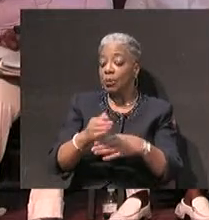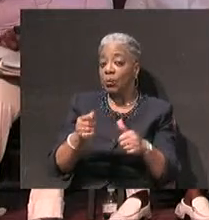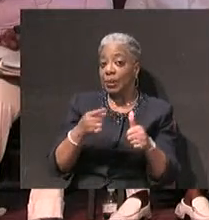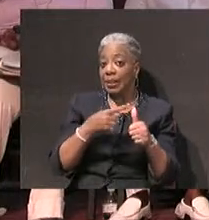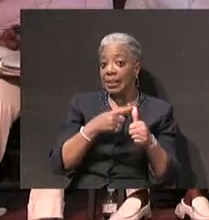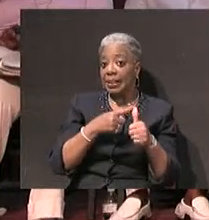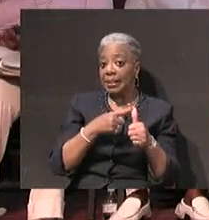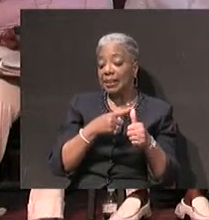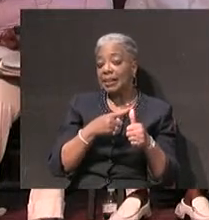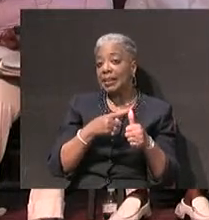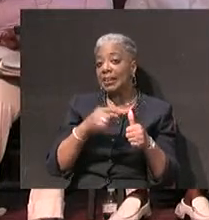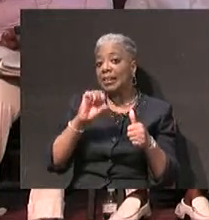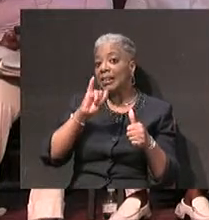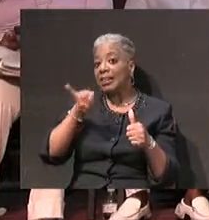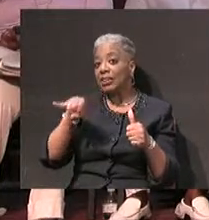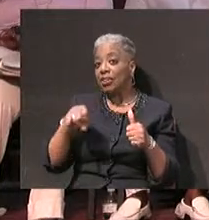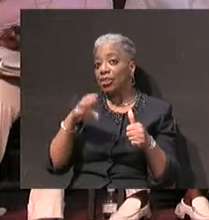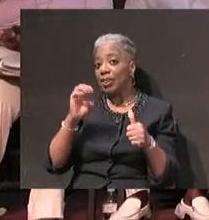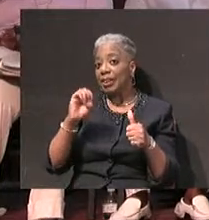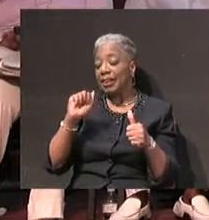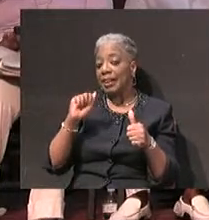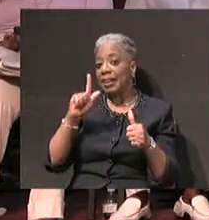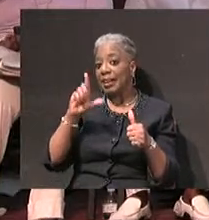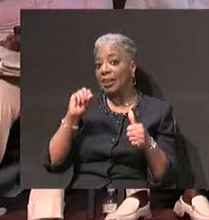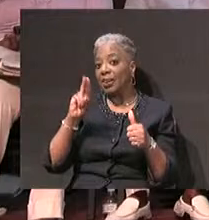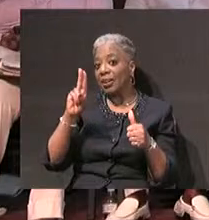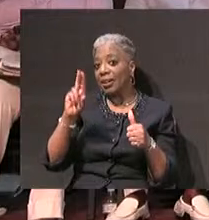You have a right to be jealous. You don't have a right to be envious.